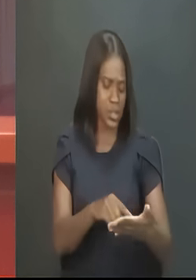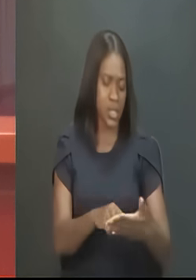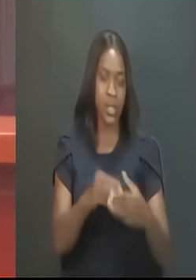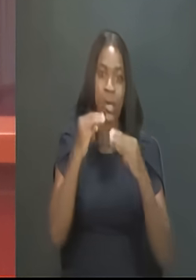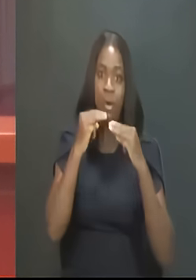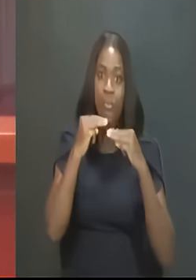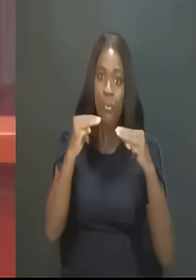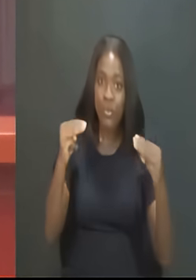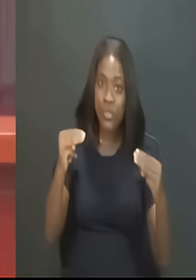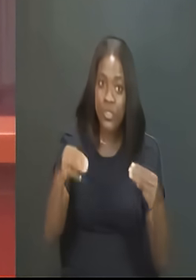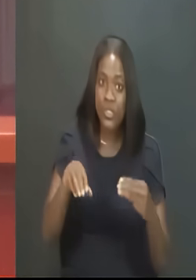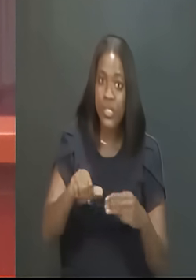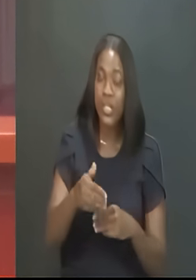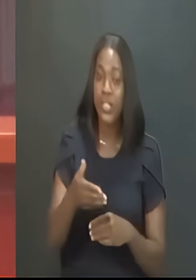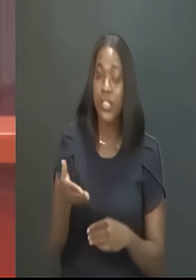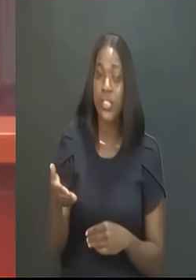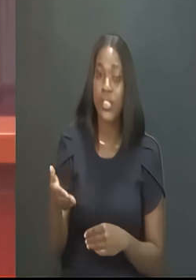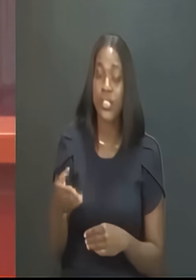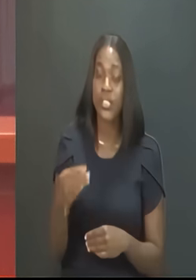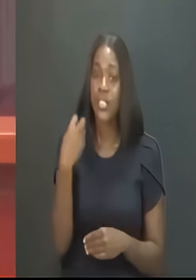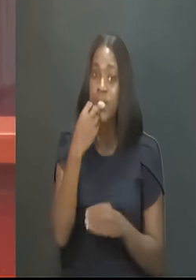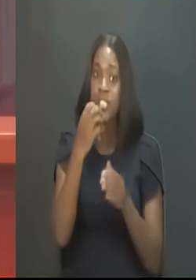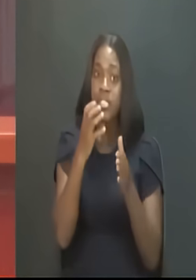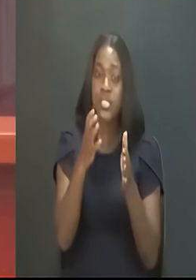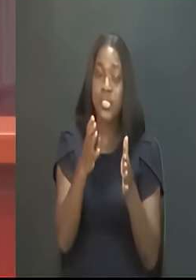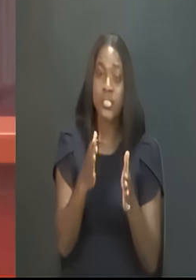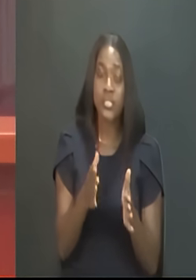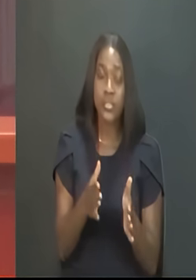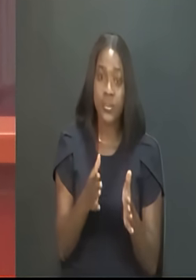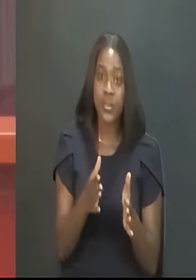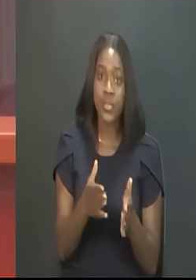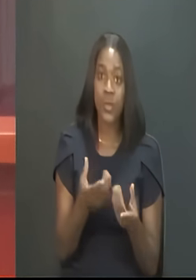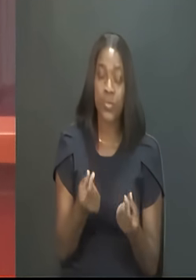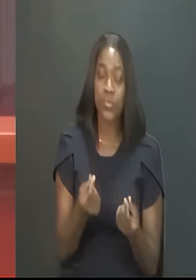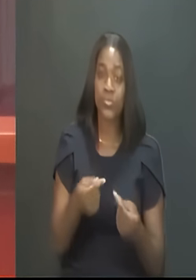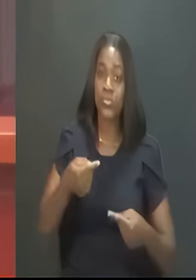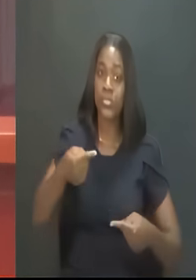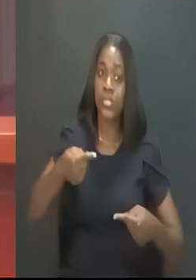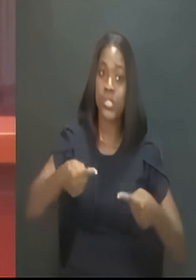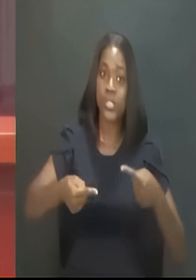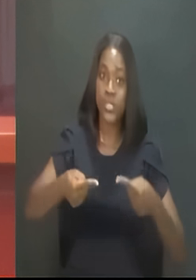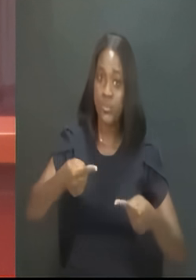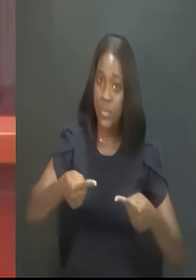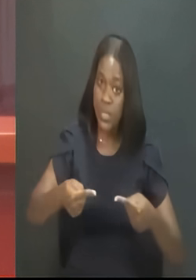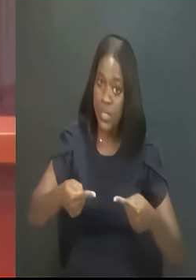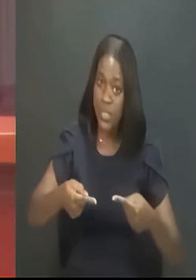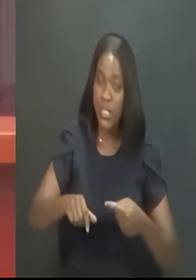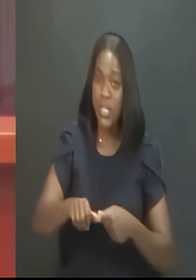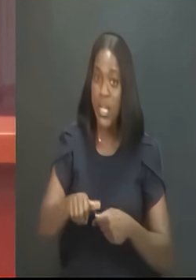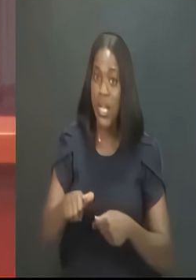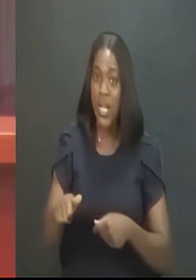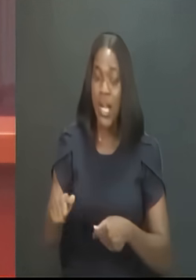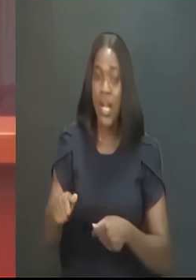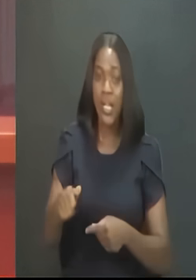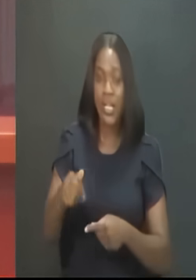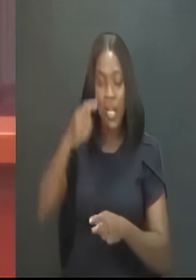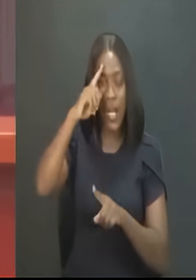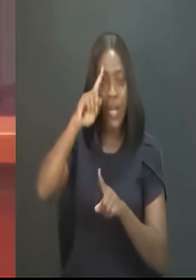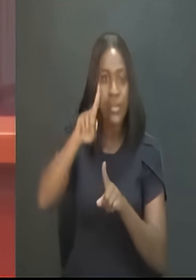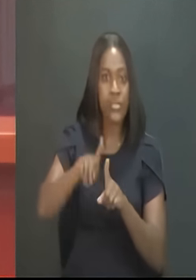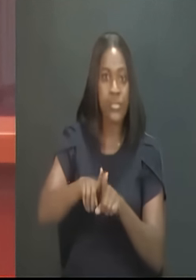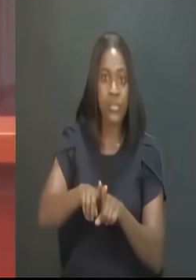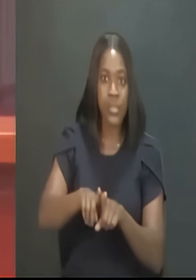Speaker, motions may be debated and there are consequential resolutions, if